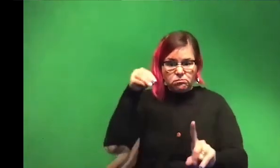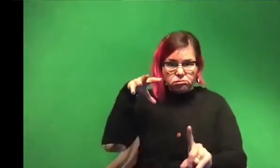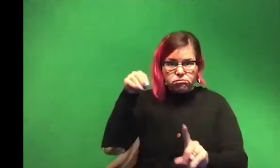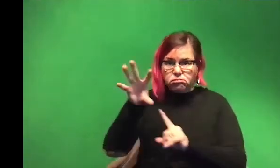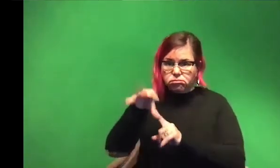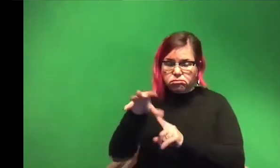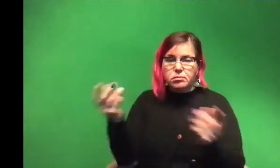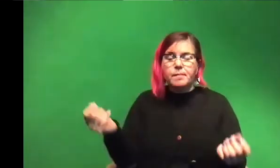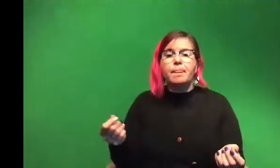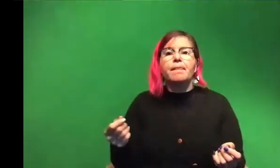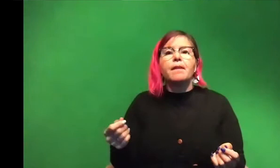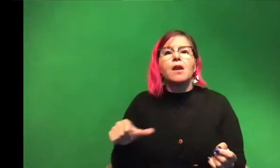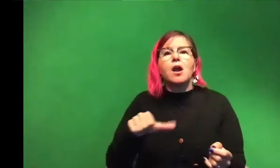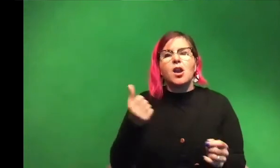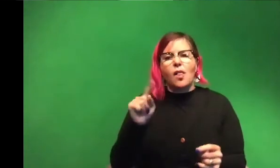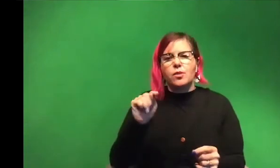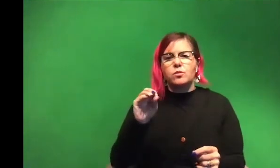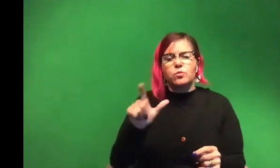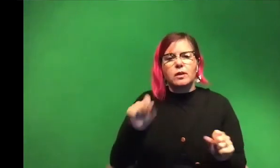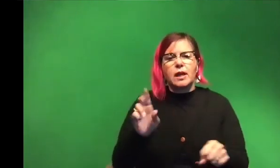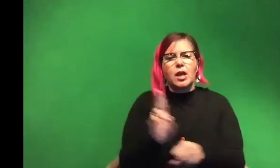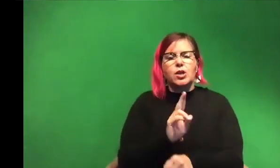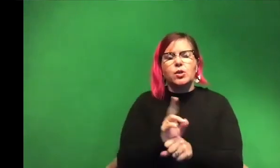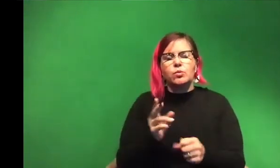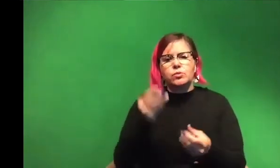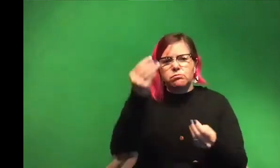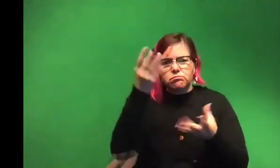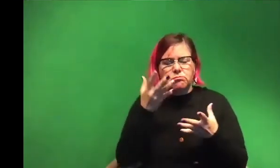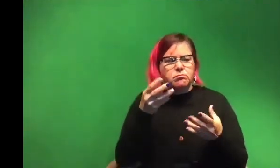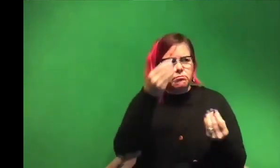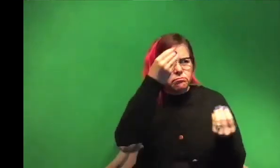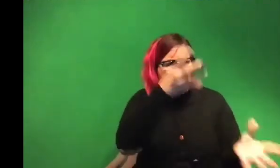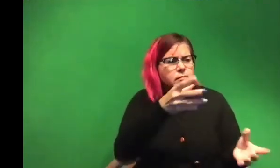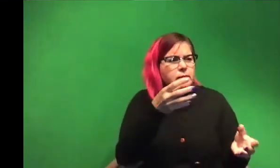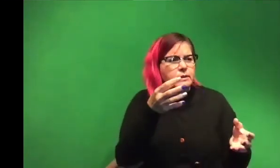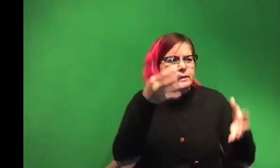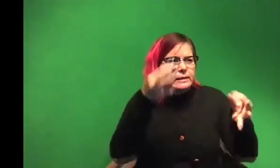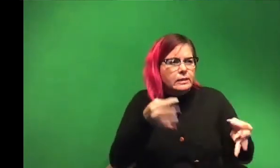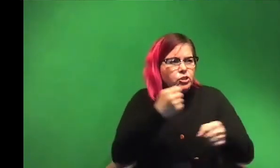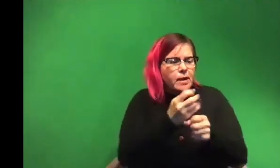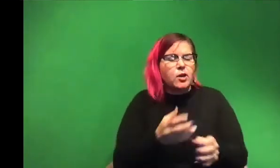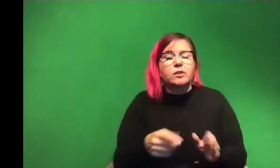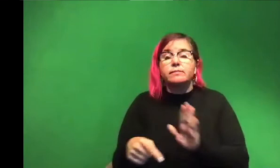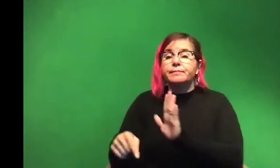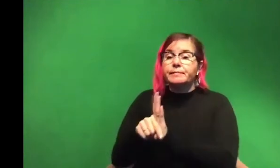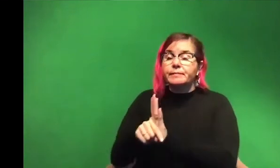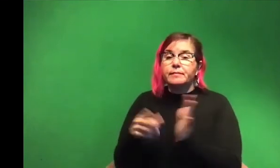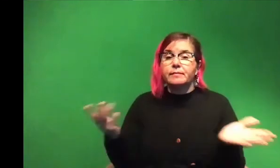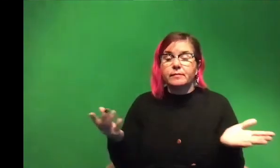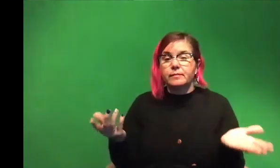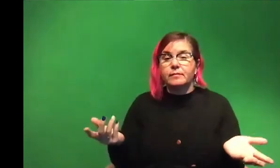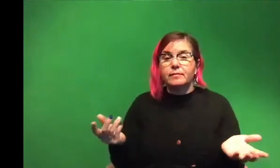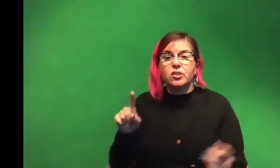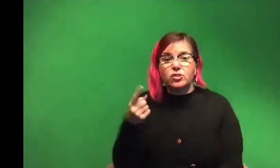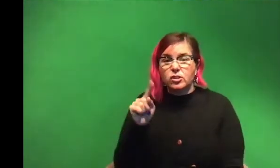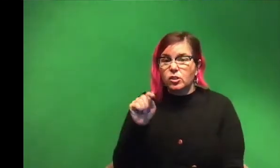It's just another tool that we can use to inform decision makers. Some of the disadvantages are it's just a tool,